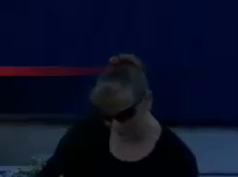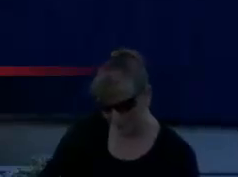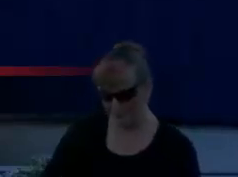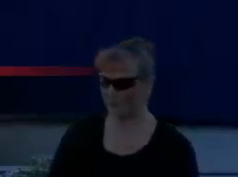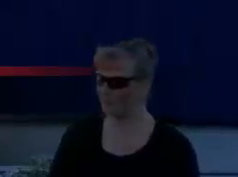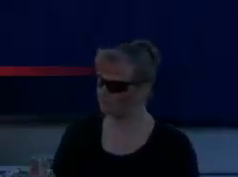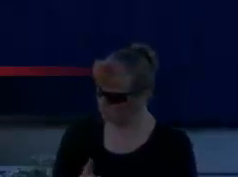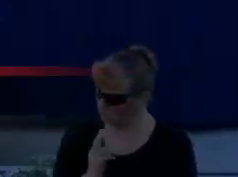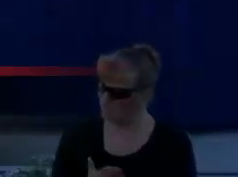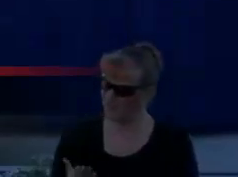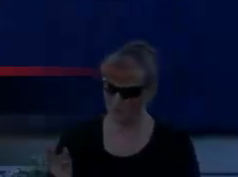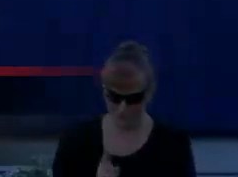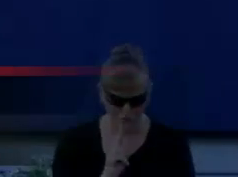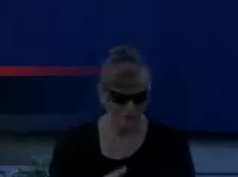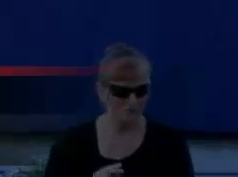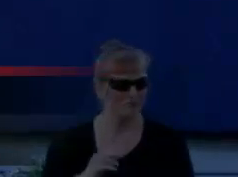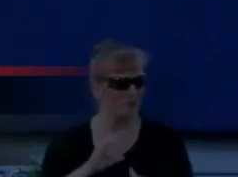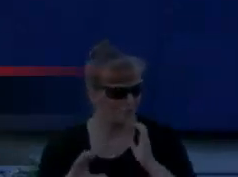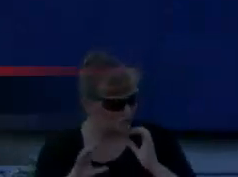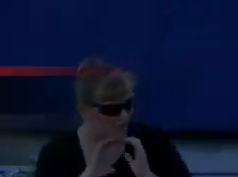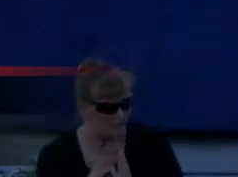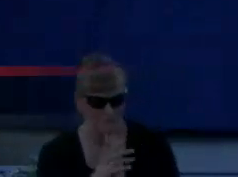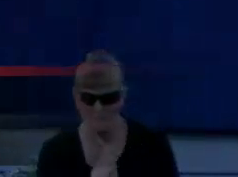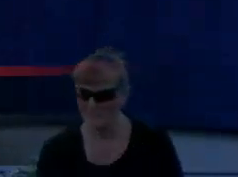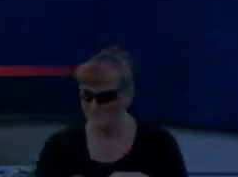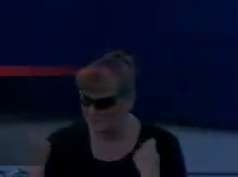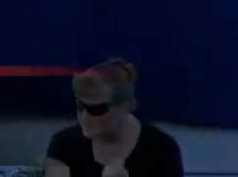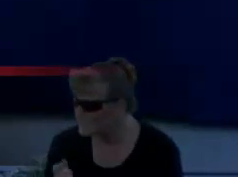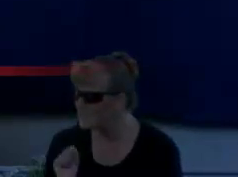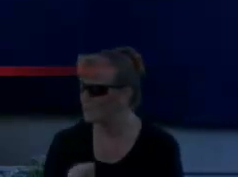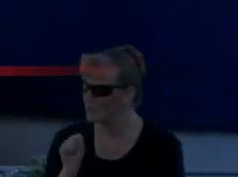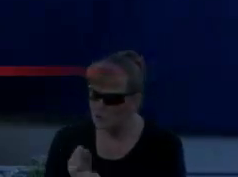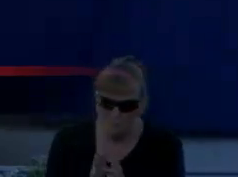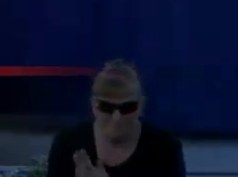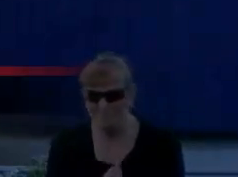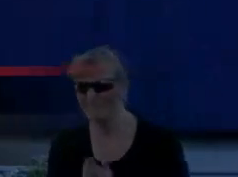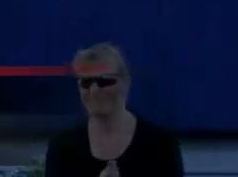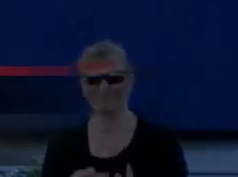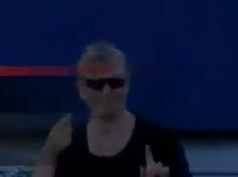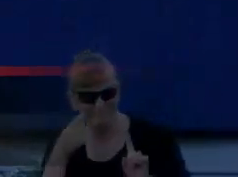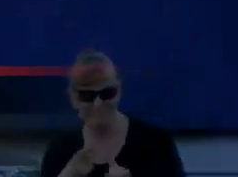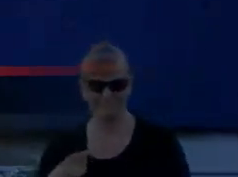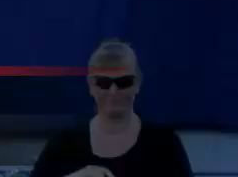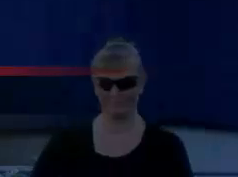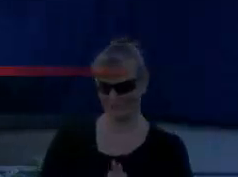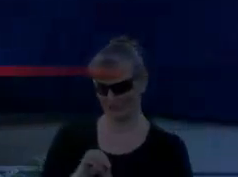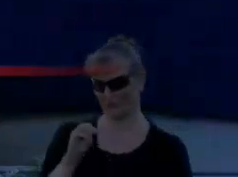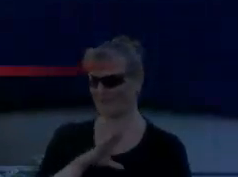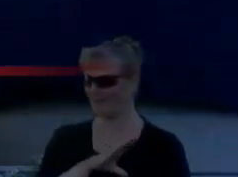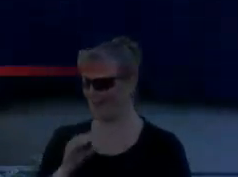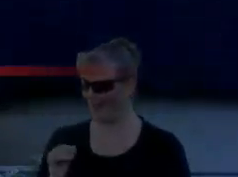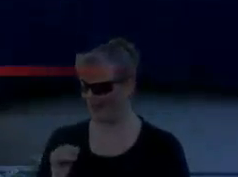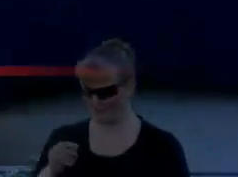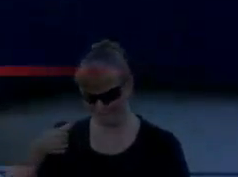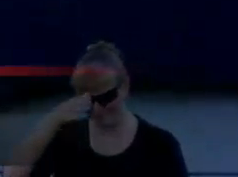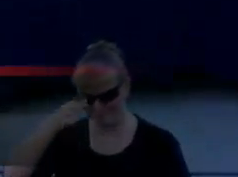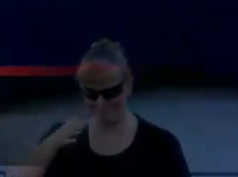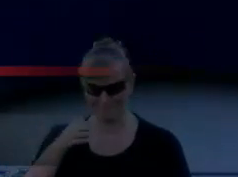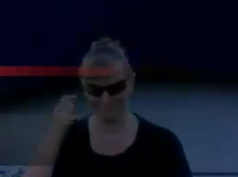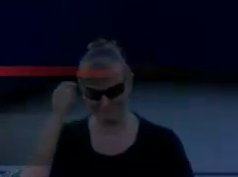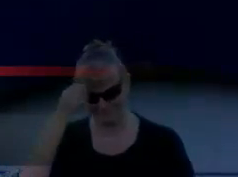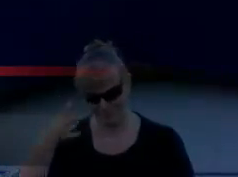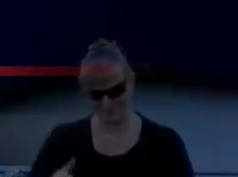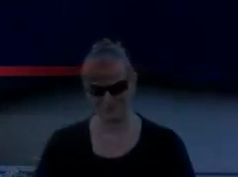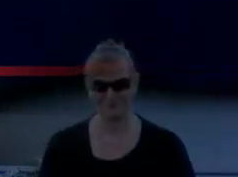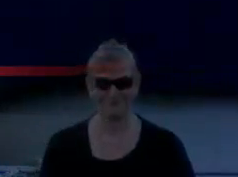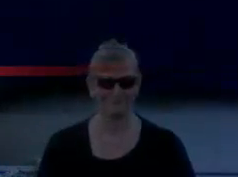as communication skills, teamwork, perseverance, strong work ethic, maturity, and most of all, knowledge.